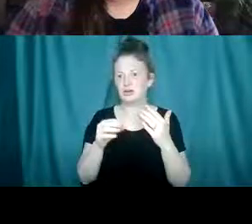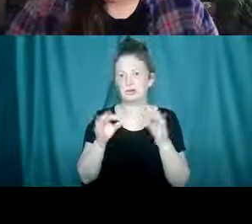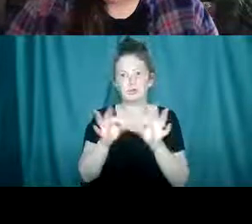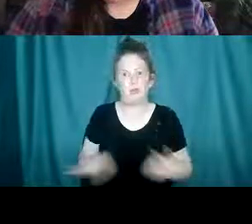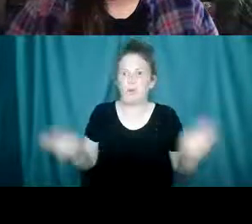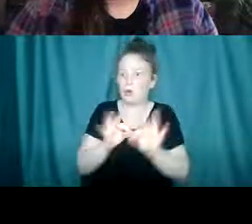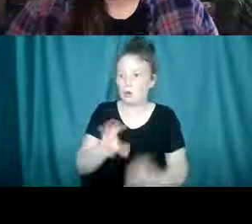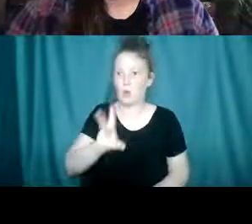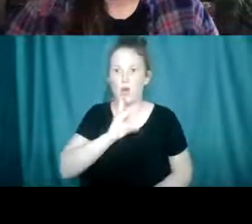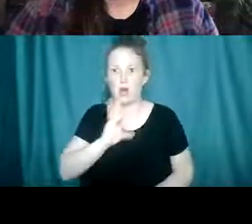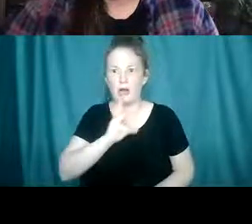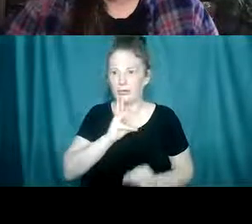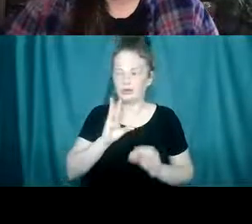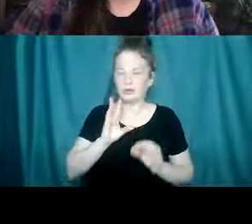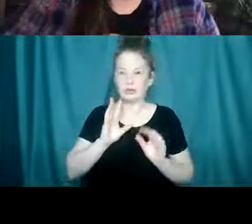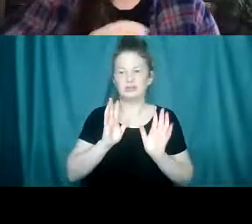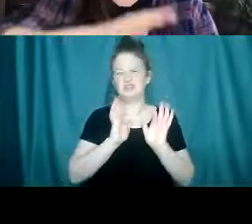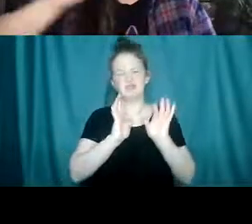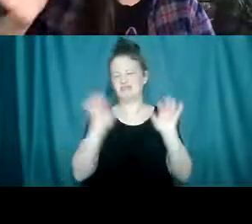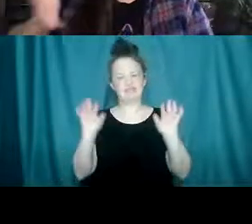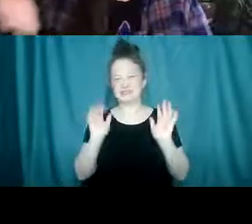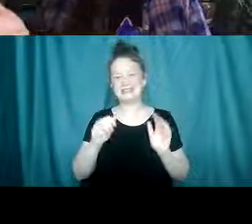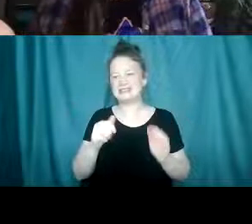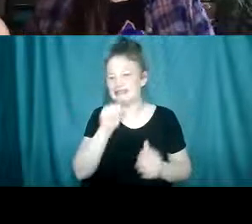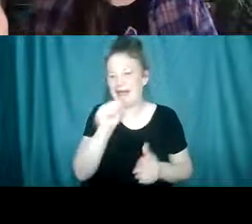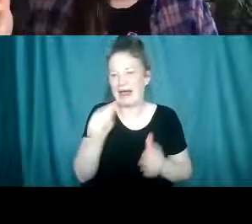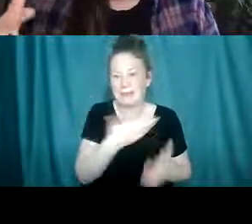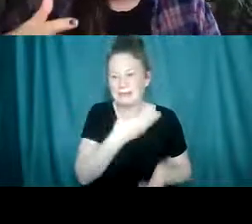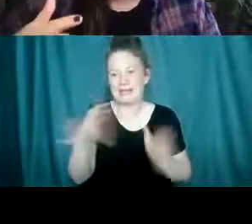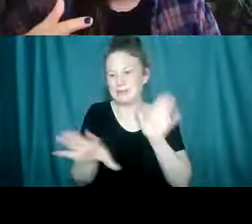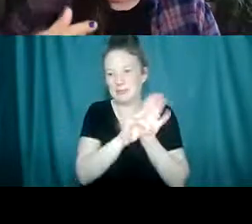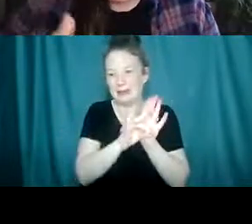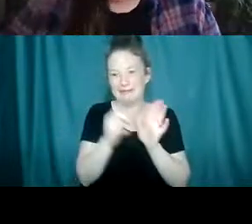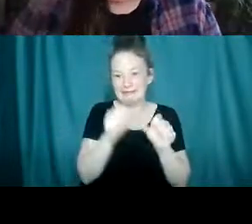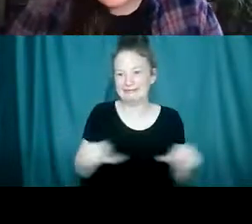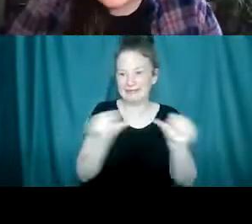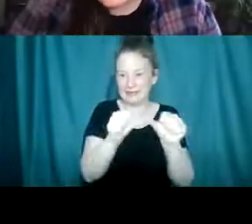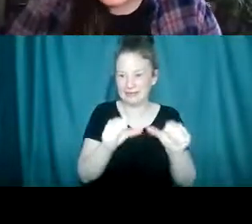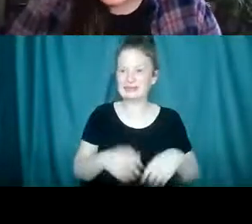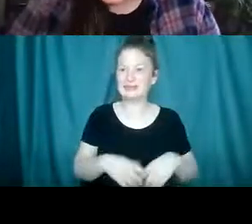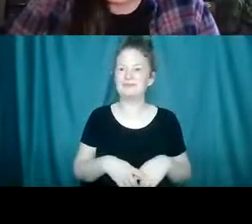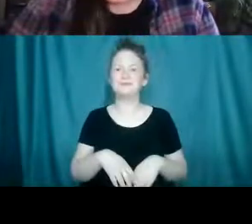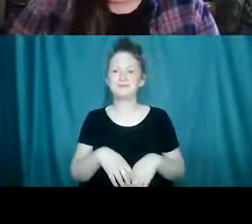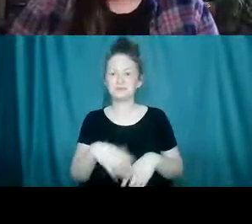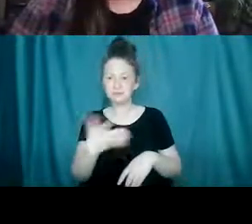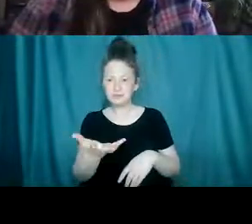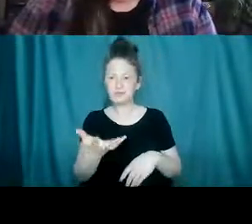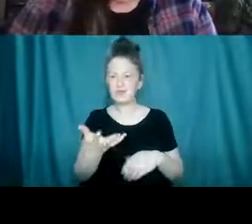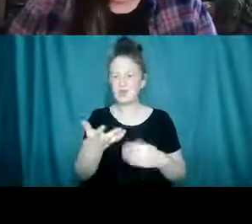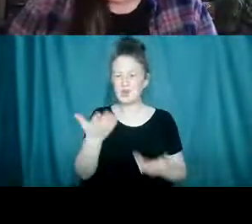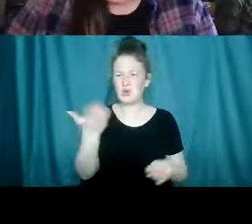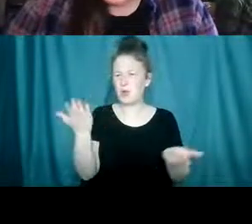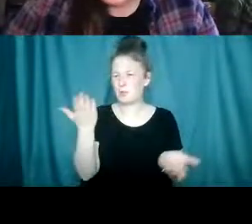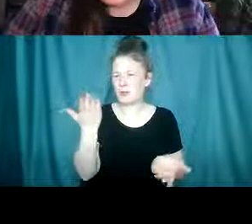happens. It would what would the worst case scenario be in that situation? Just like acidic drinking